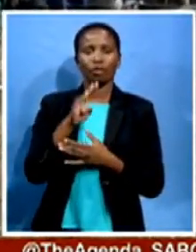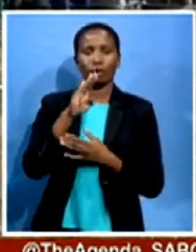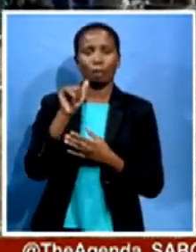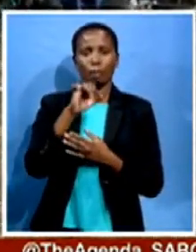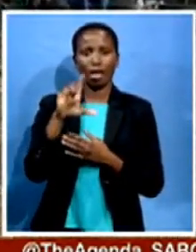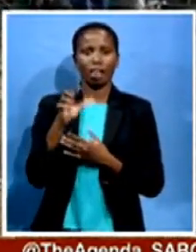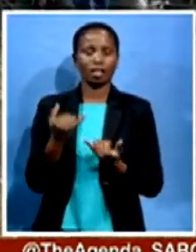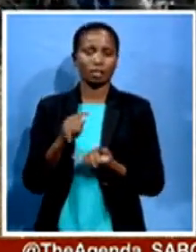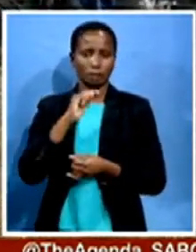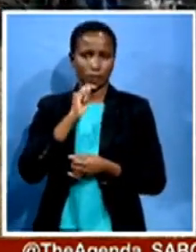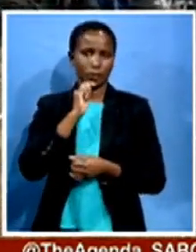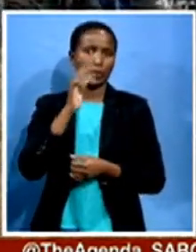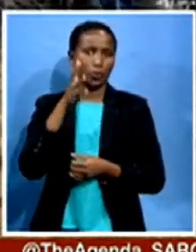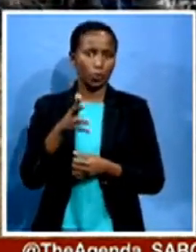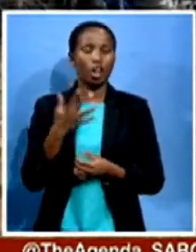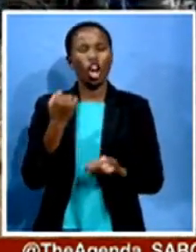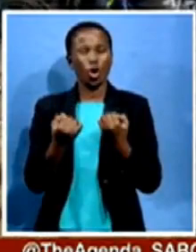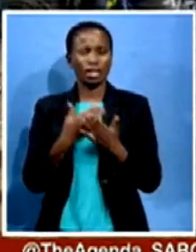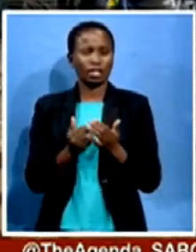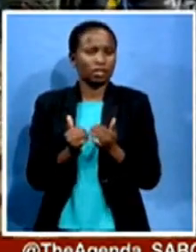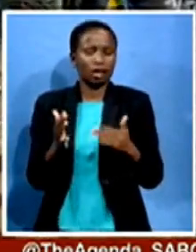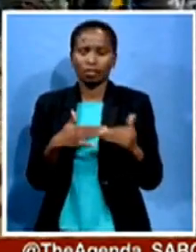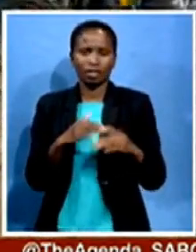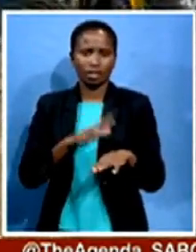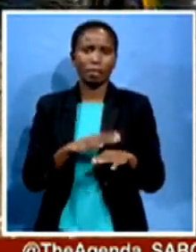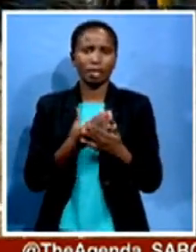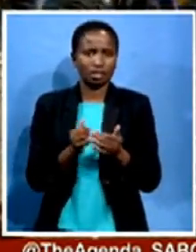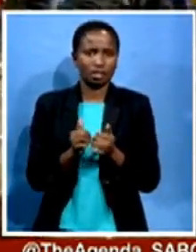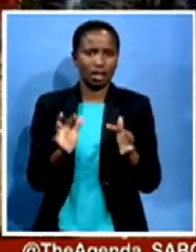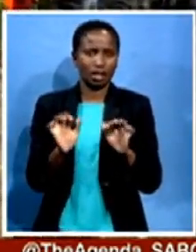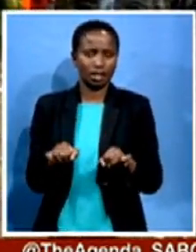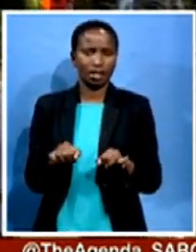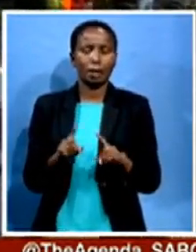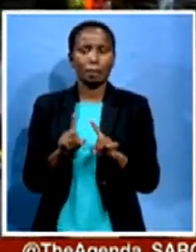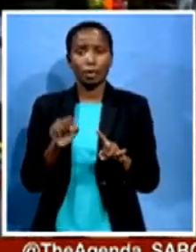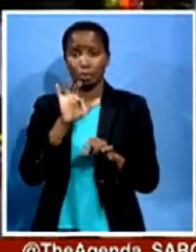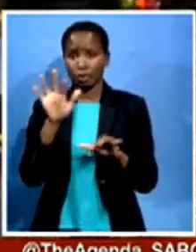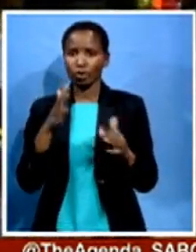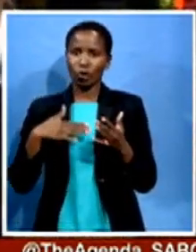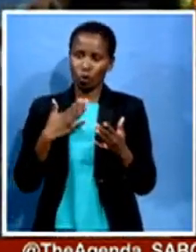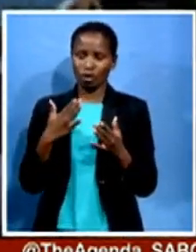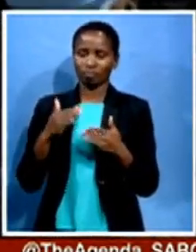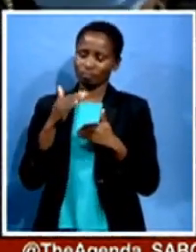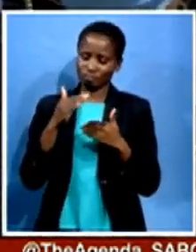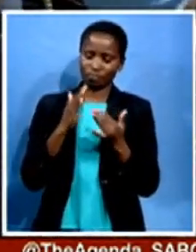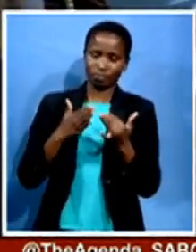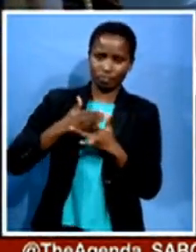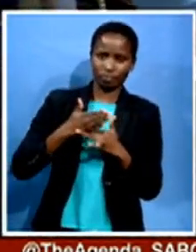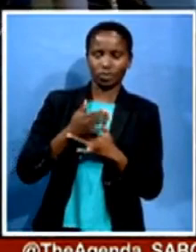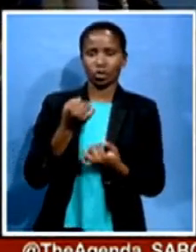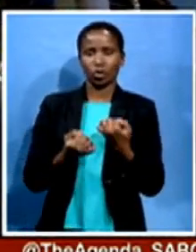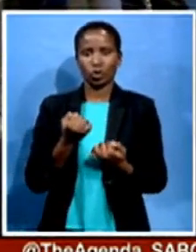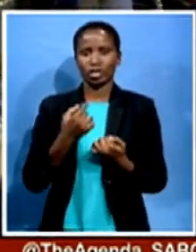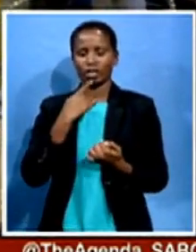But this group of people, they really want to get closer to the court case because they're saying that they're opposing bail. They're saying Black Lives Matter, and